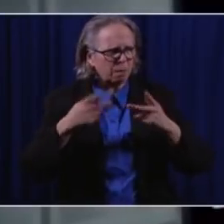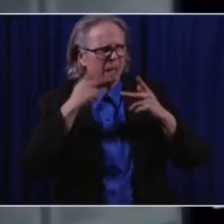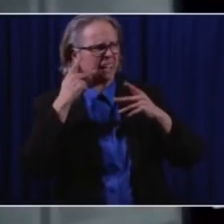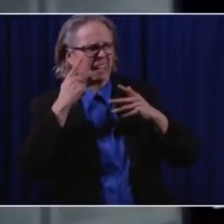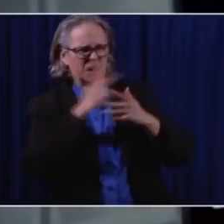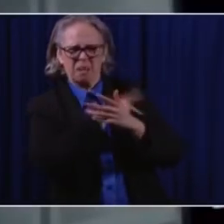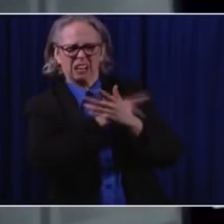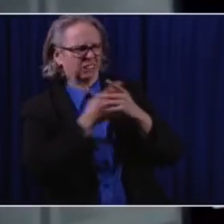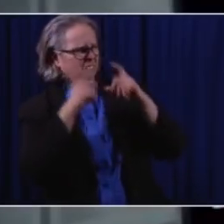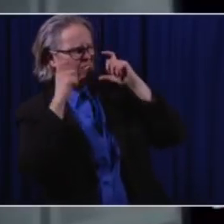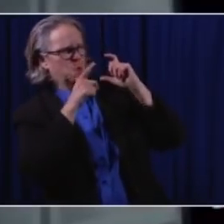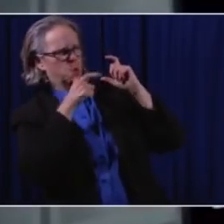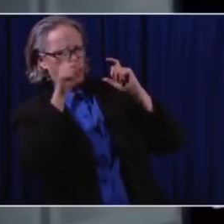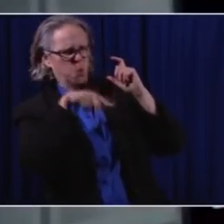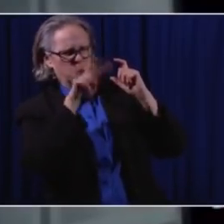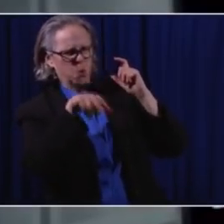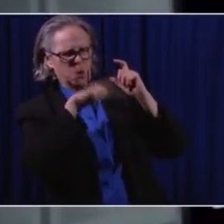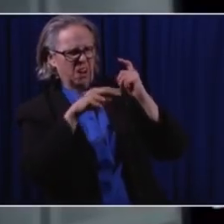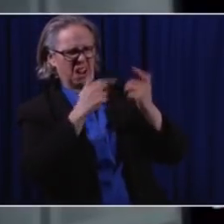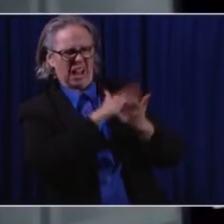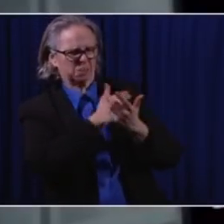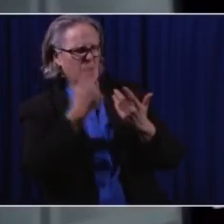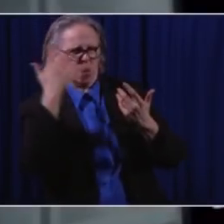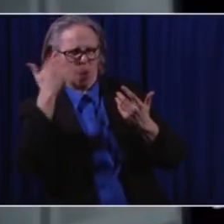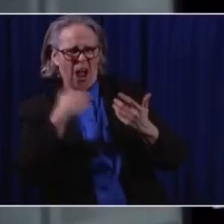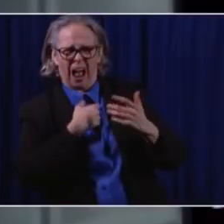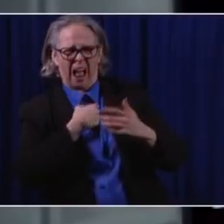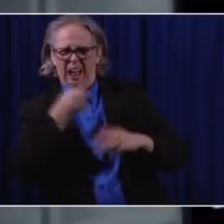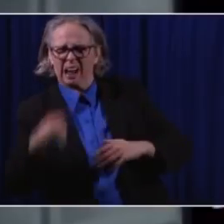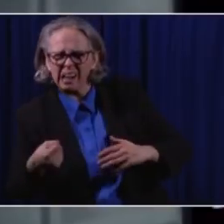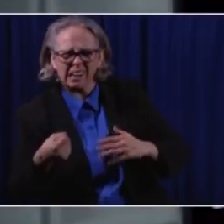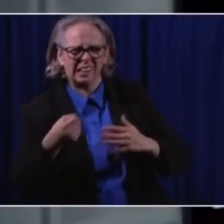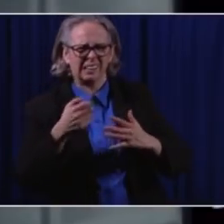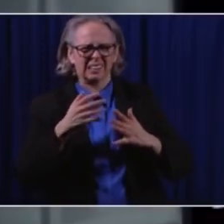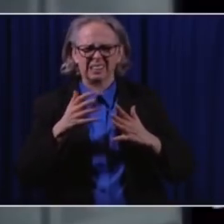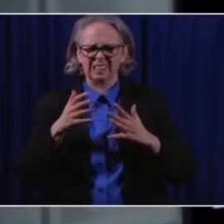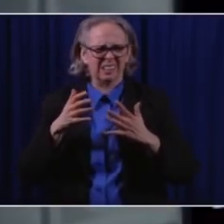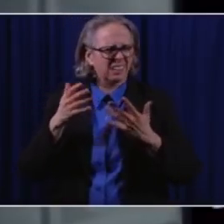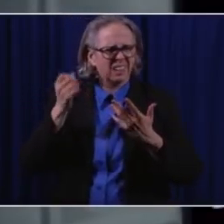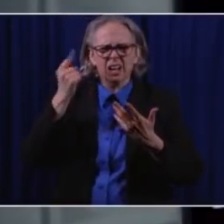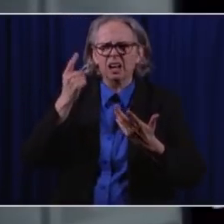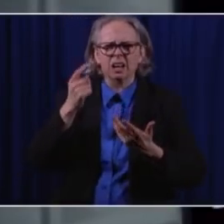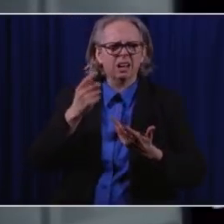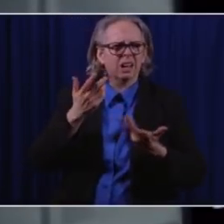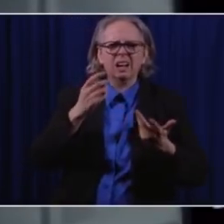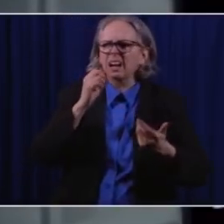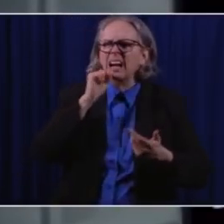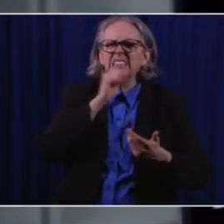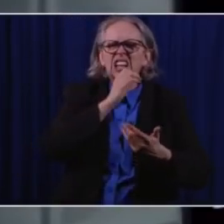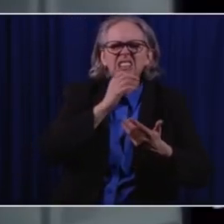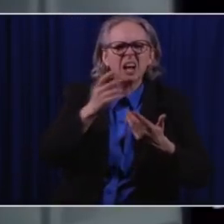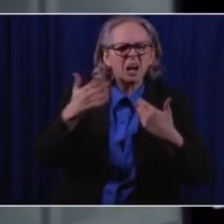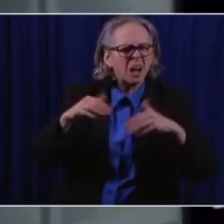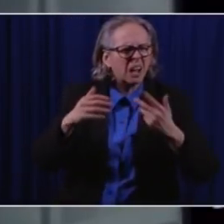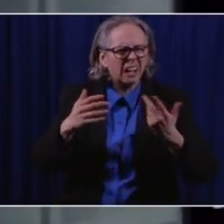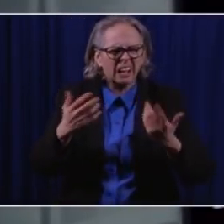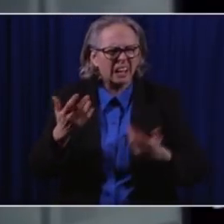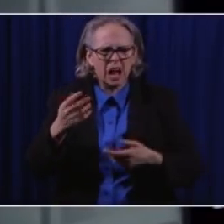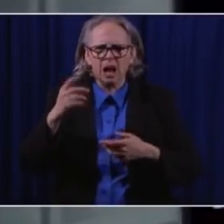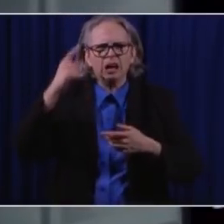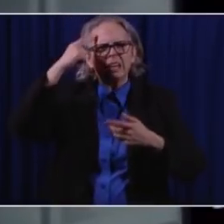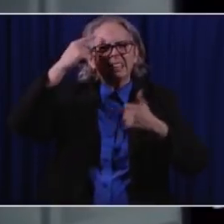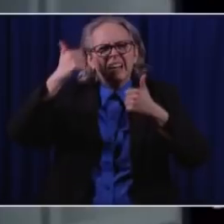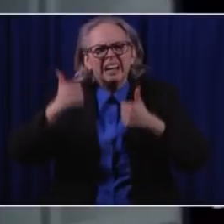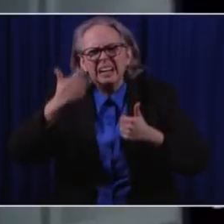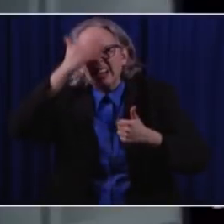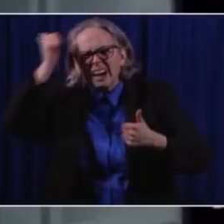here for. And we're seeing elderly populations that deal with dementia, and they're having trouble hearing us, and we're having trouble communicating. And